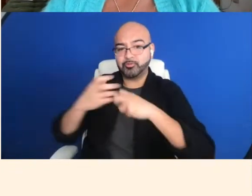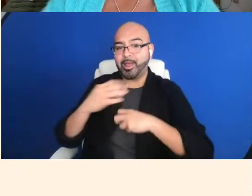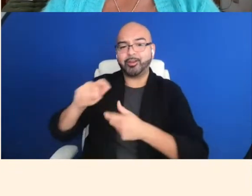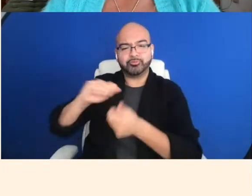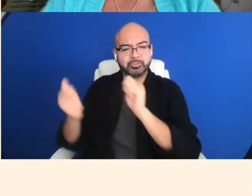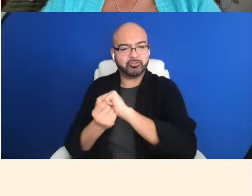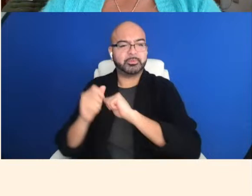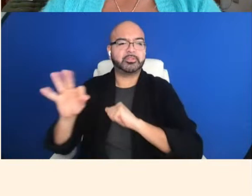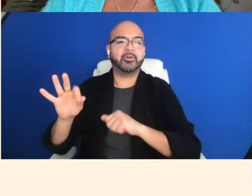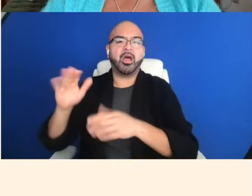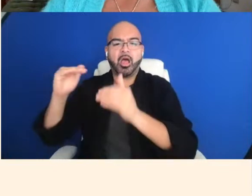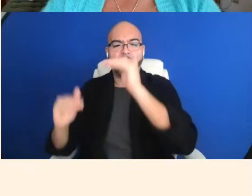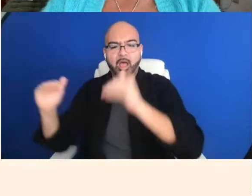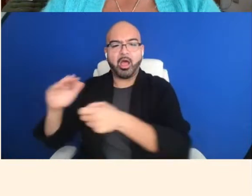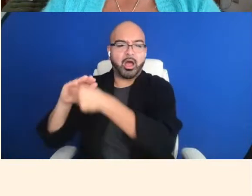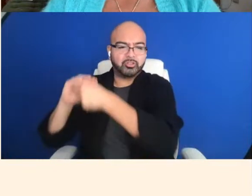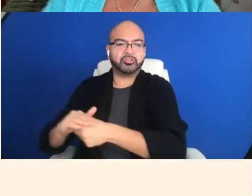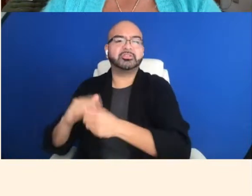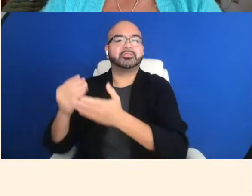housing system that